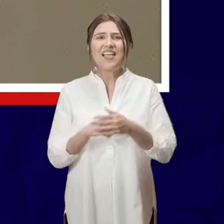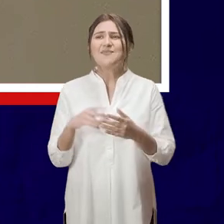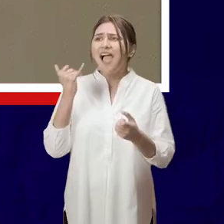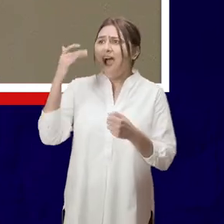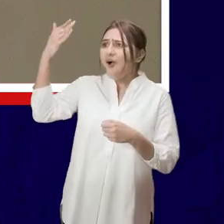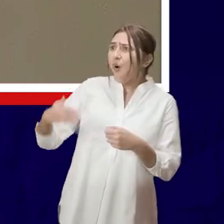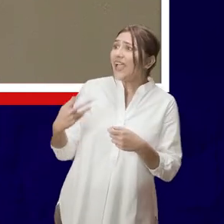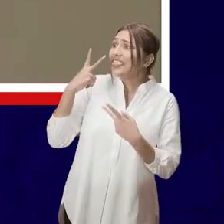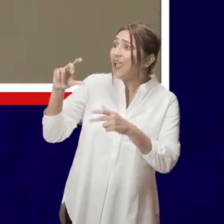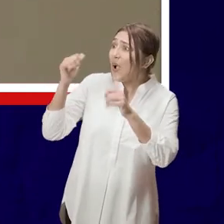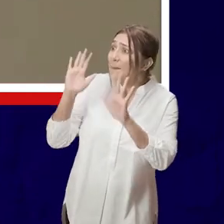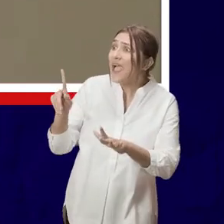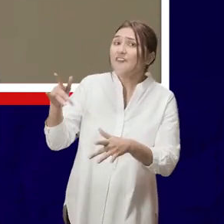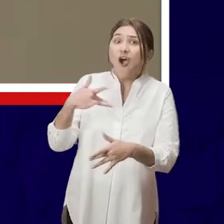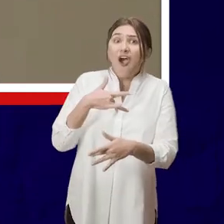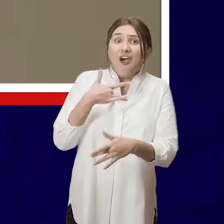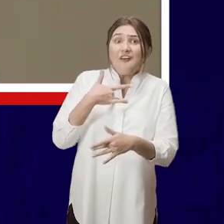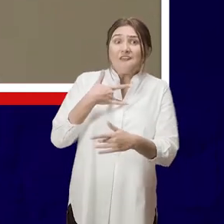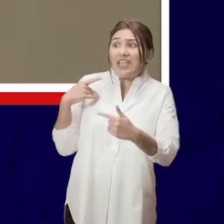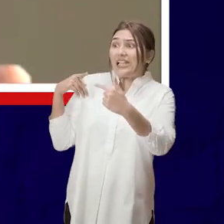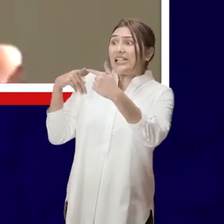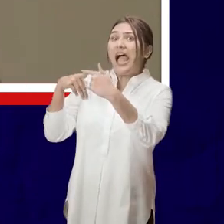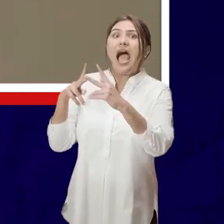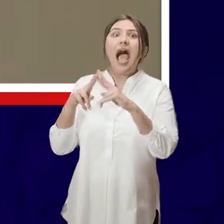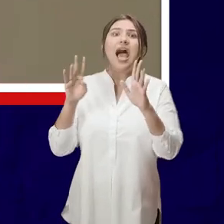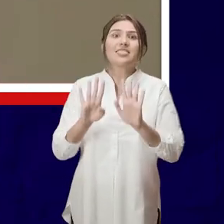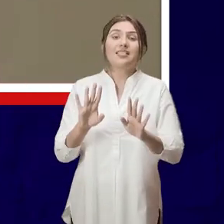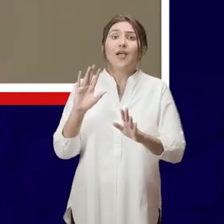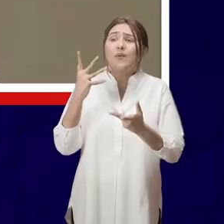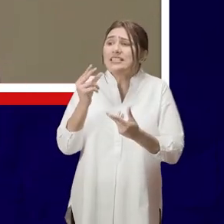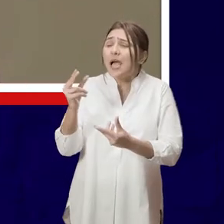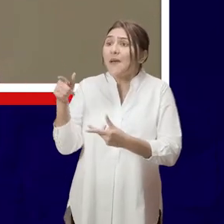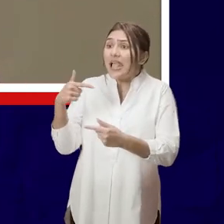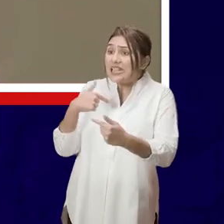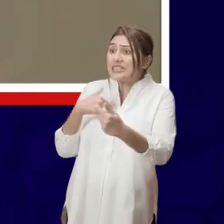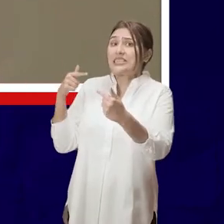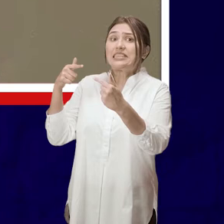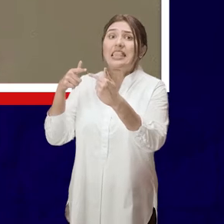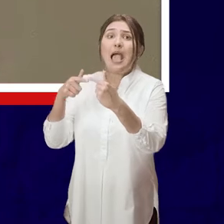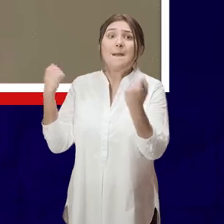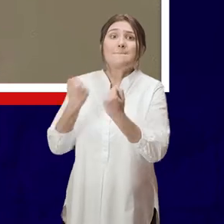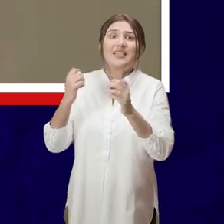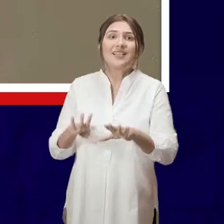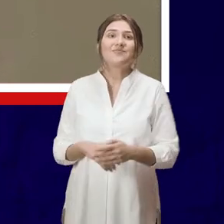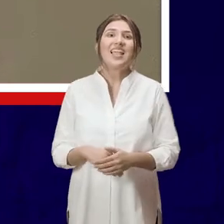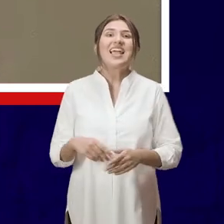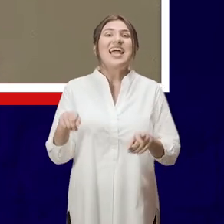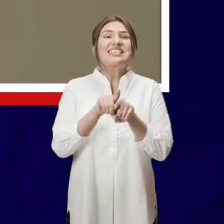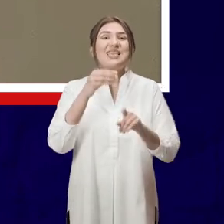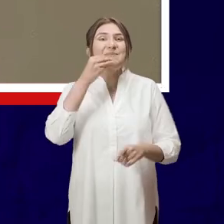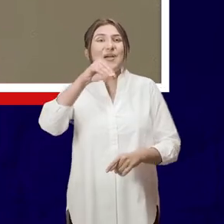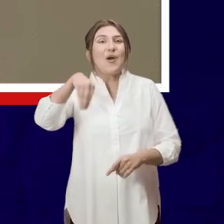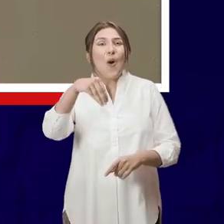can feel, and they feel for it, for the material. You know, that's the most important thing. And so the chula, of course, I designed